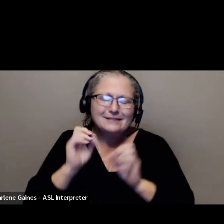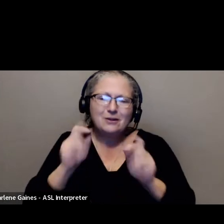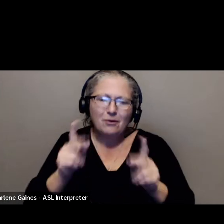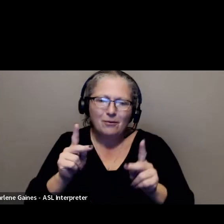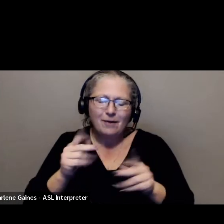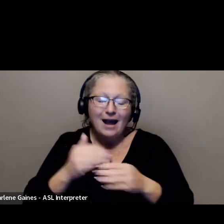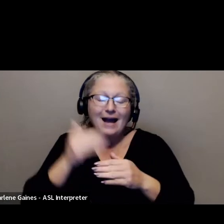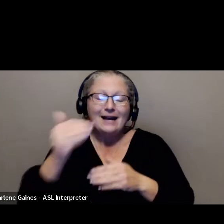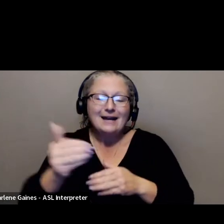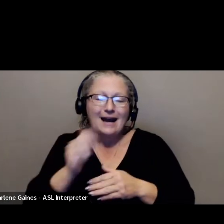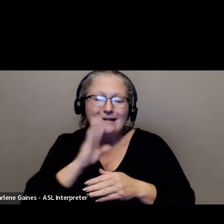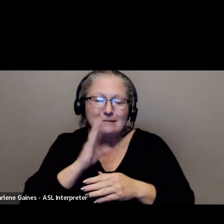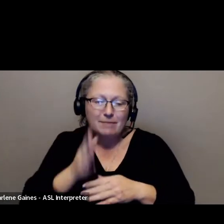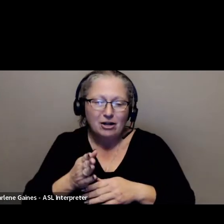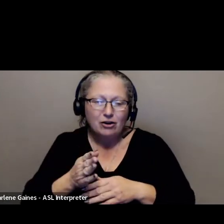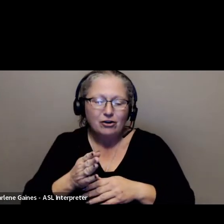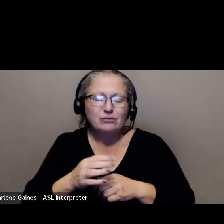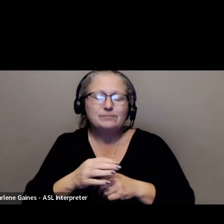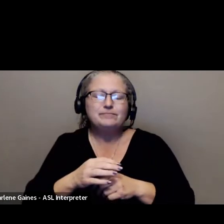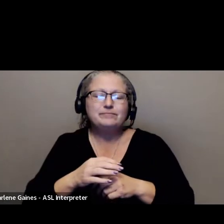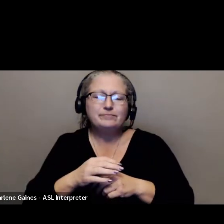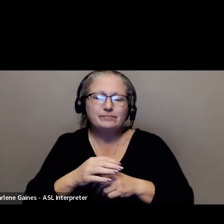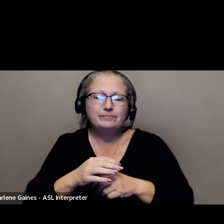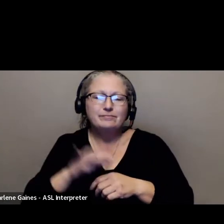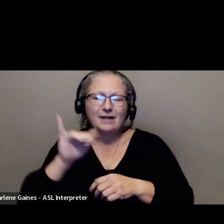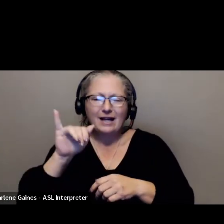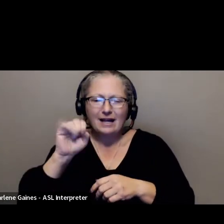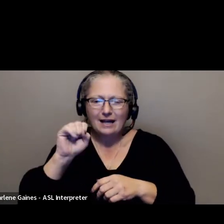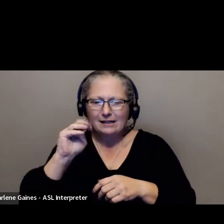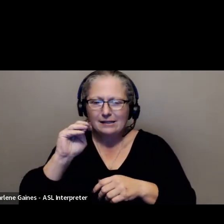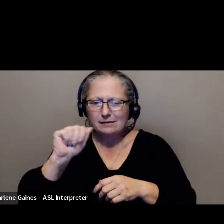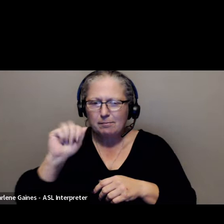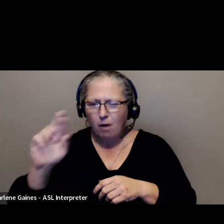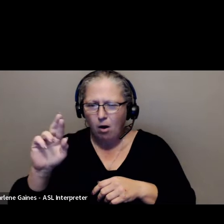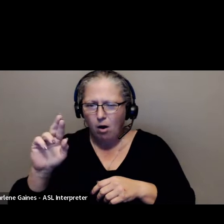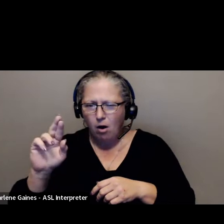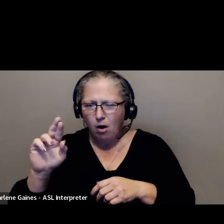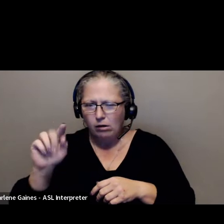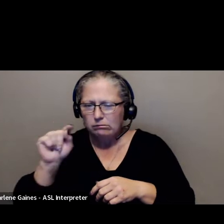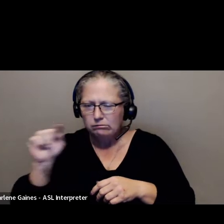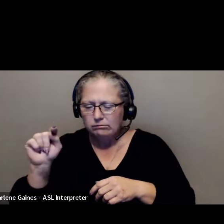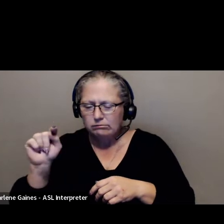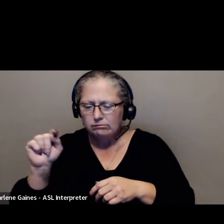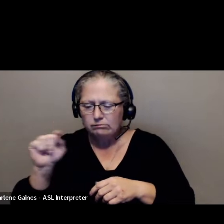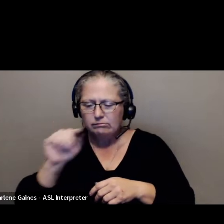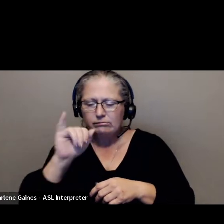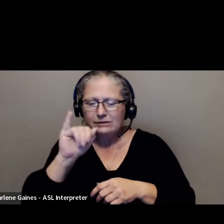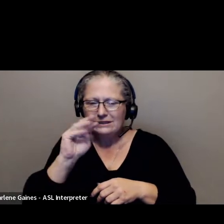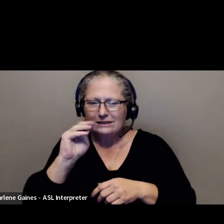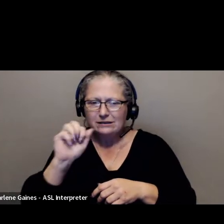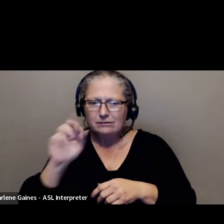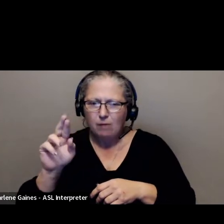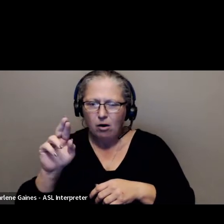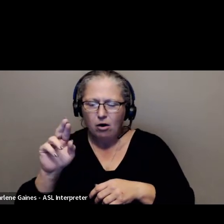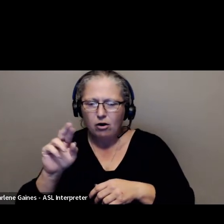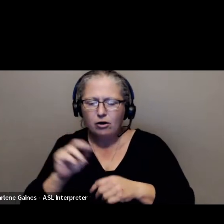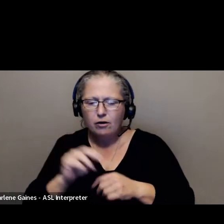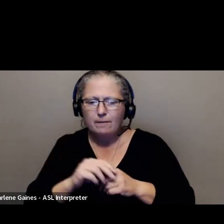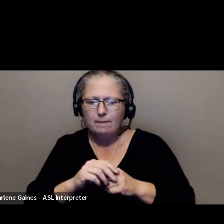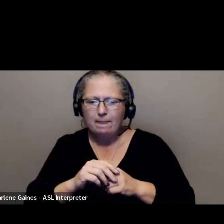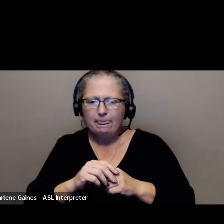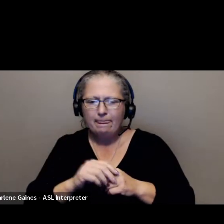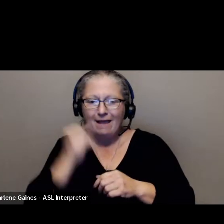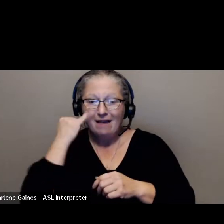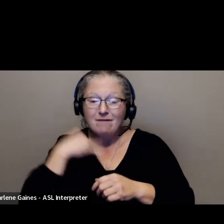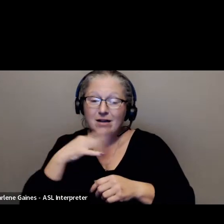The next speaker is, again, Ismar Kodrick. Ismar Kodrick. And